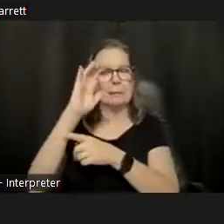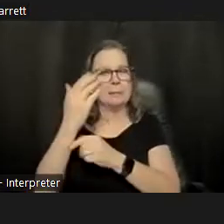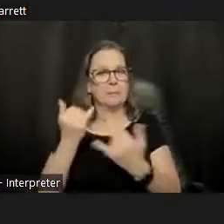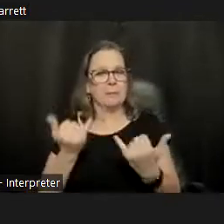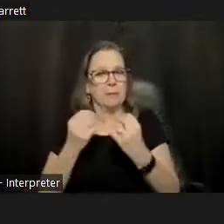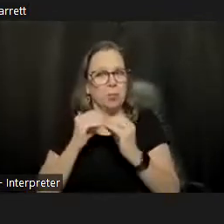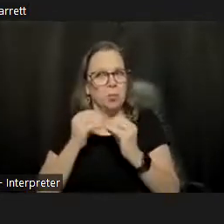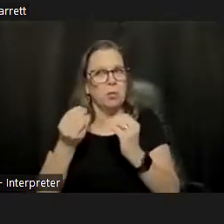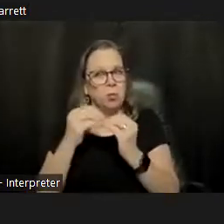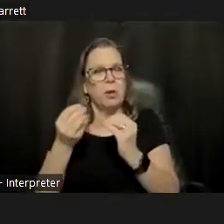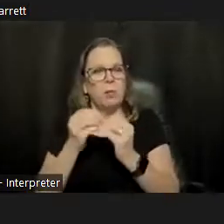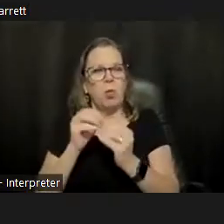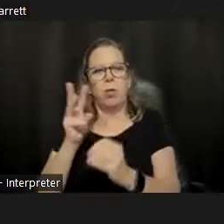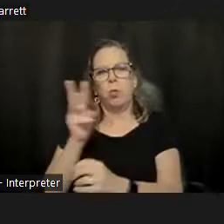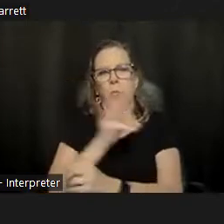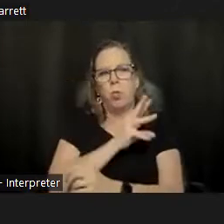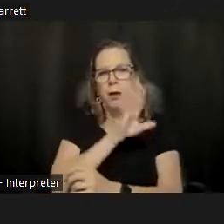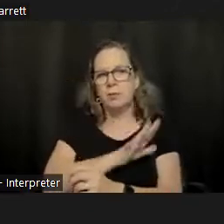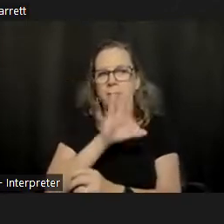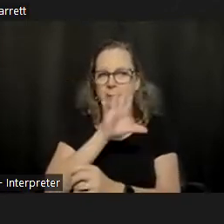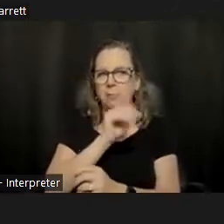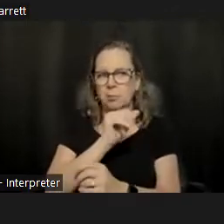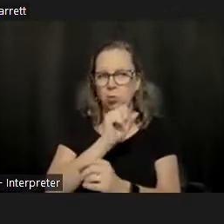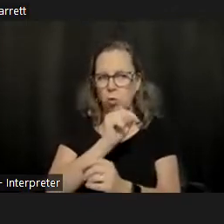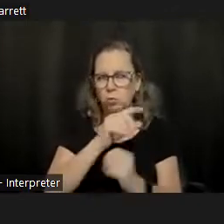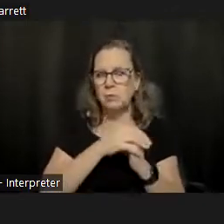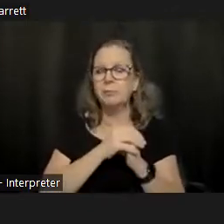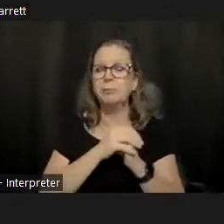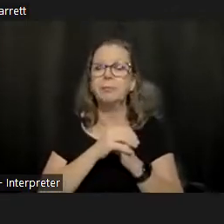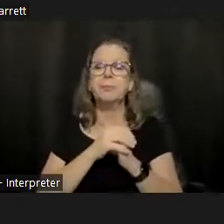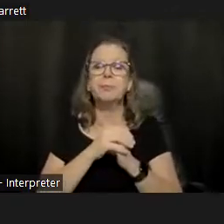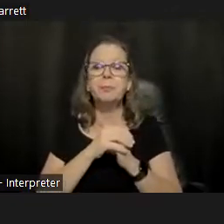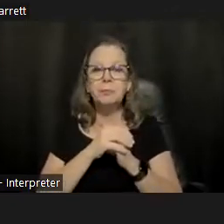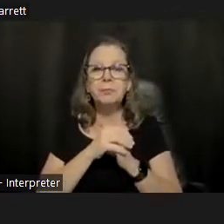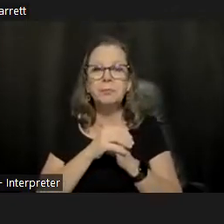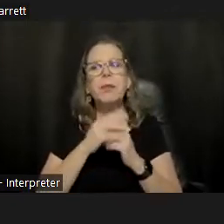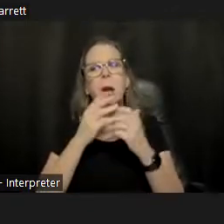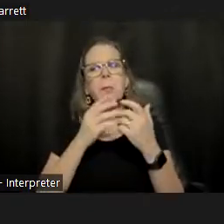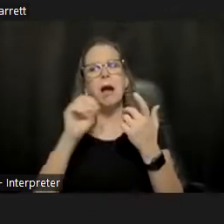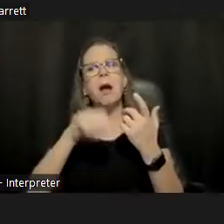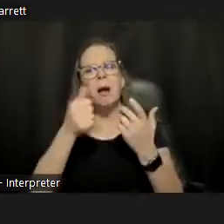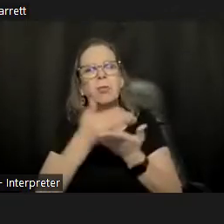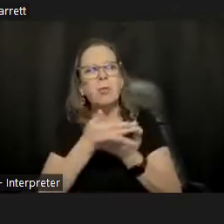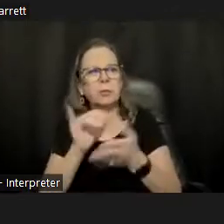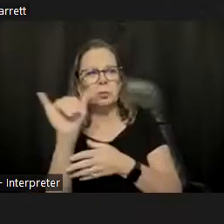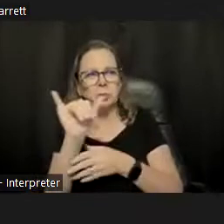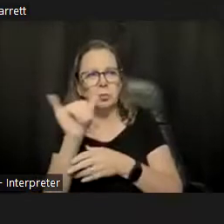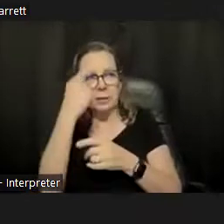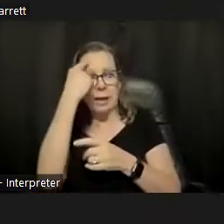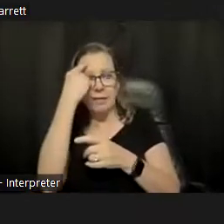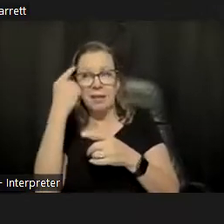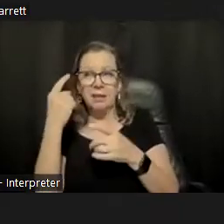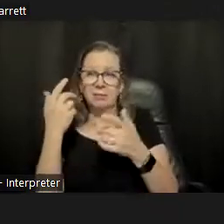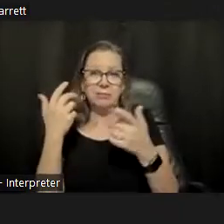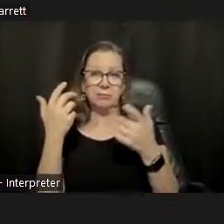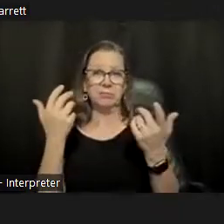Coast now. But beyond that, there are other things that I think are in line with